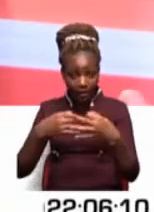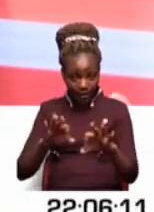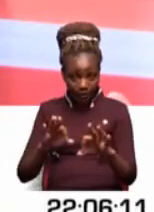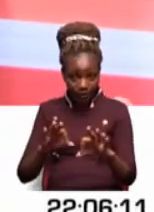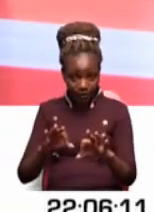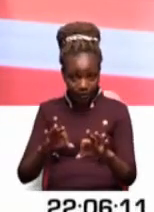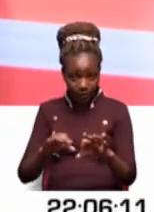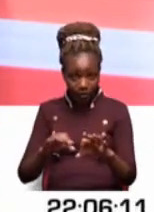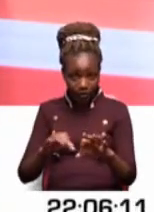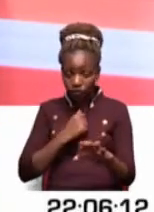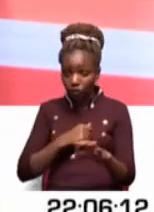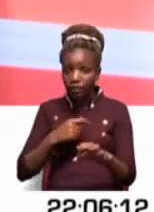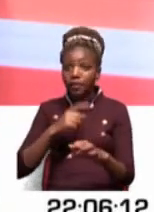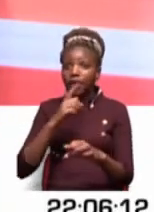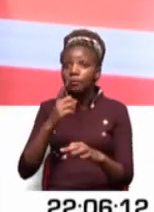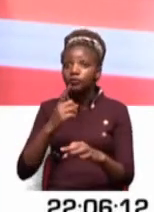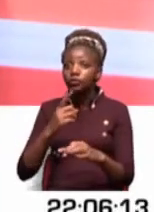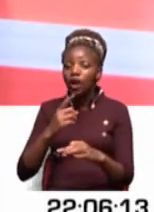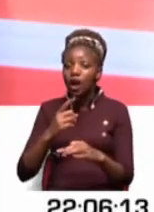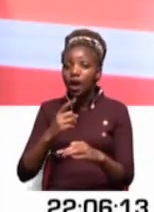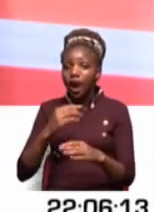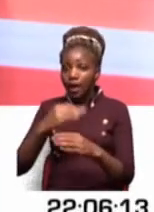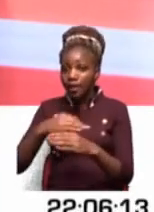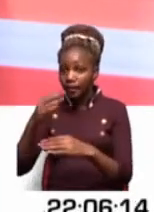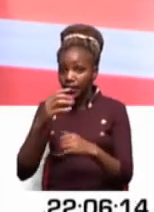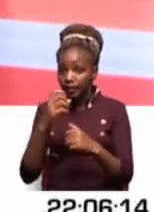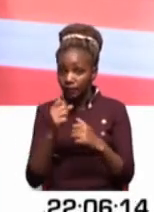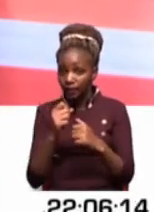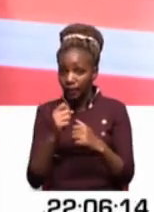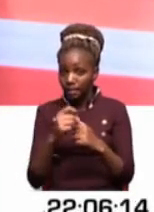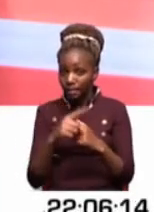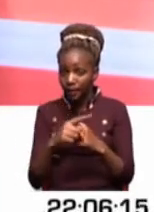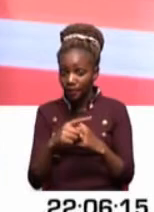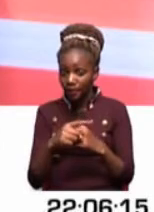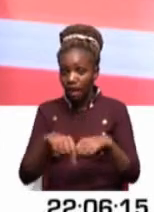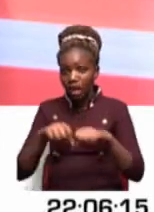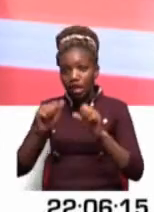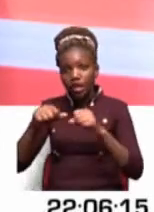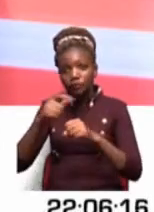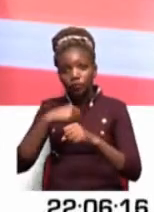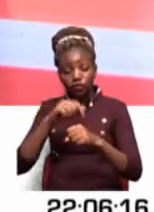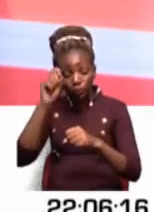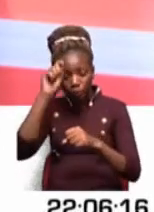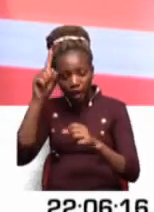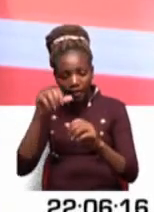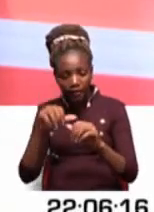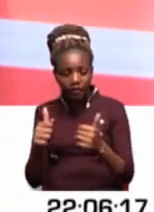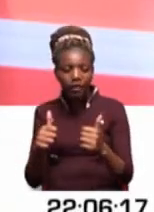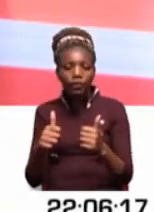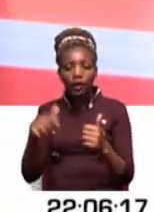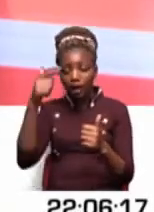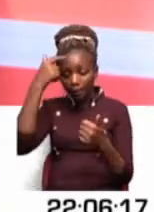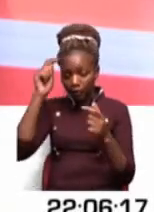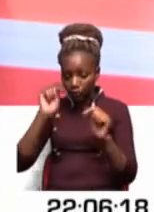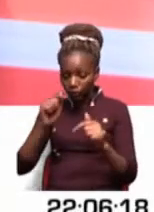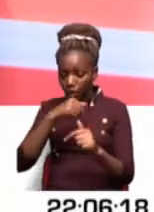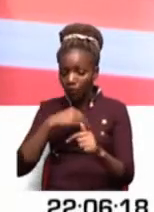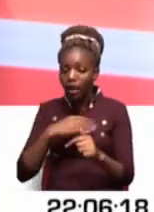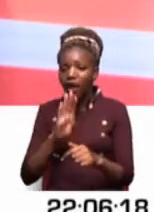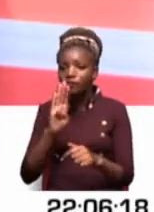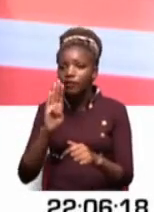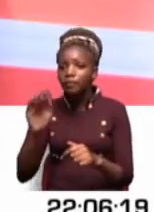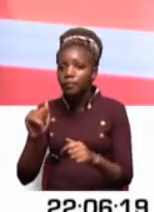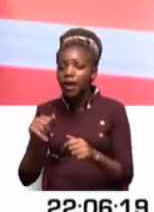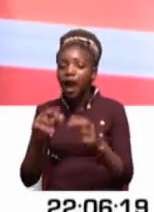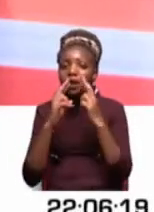coming couple of days, weeks, maybe 1 or 2 months, things will may clear up. Because even today, at least, we have the BBI report. It was part of the